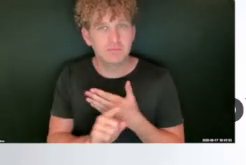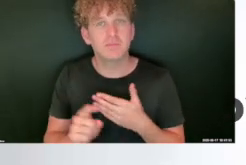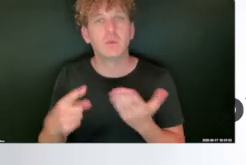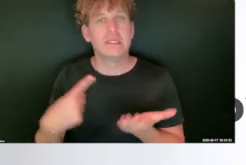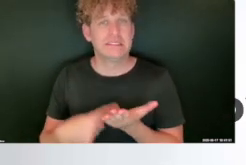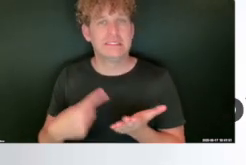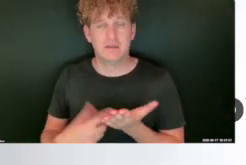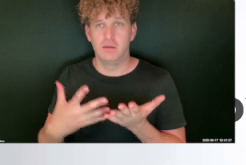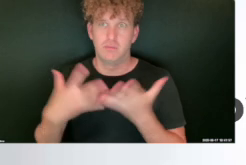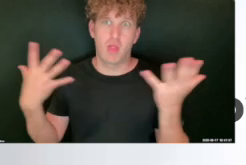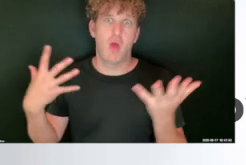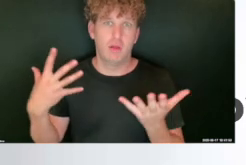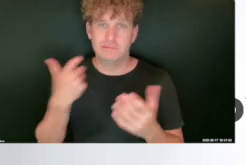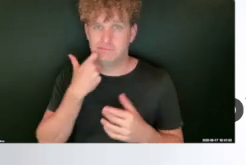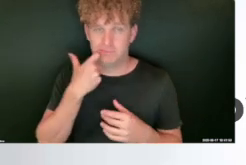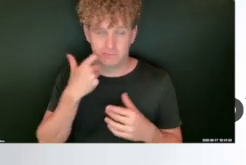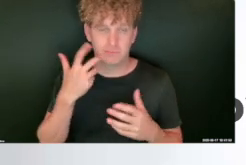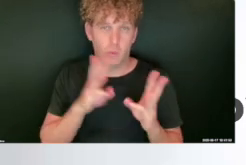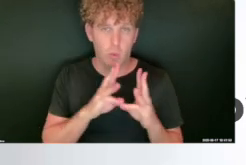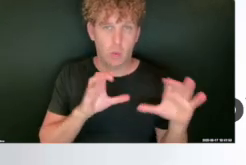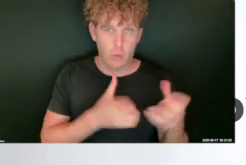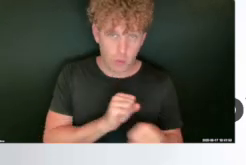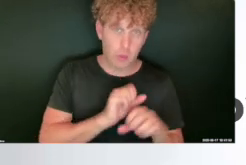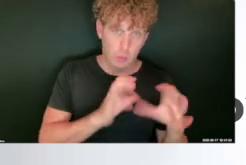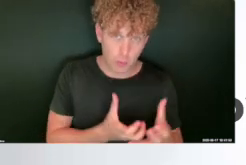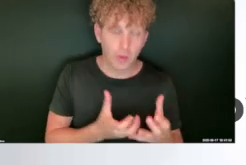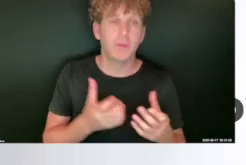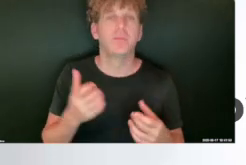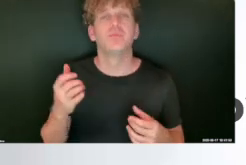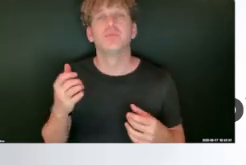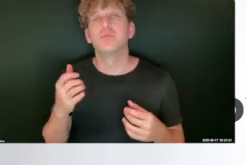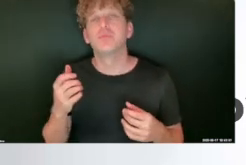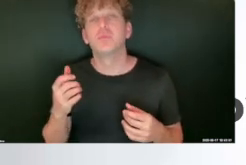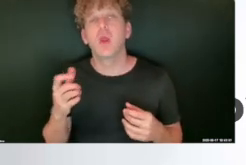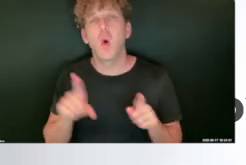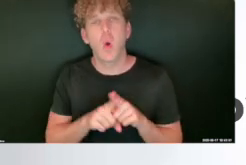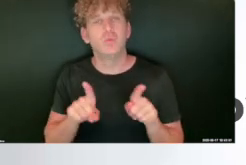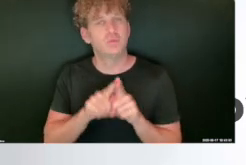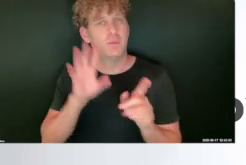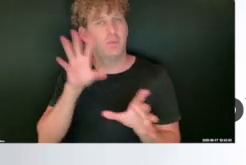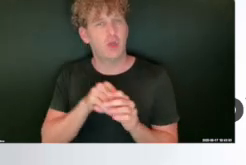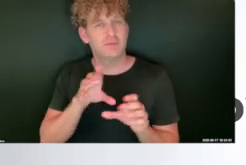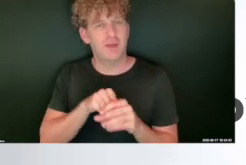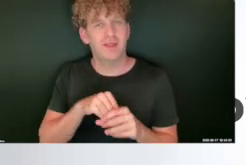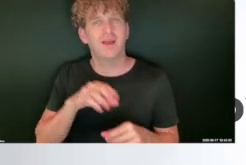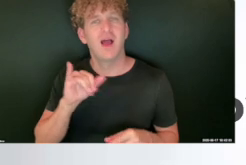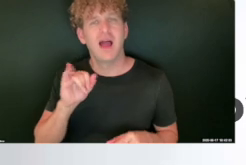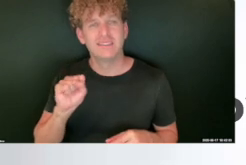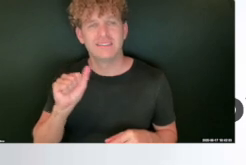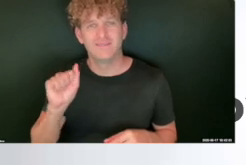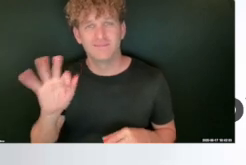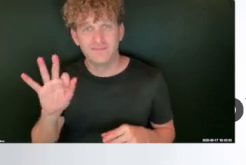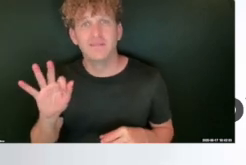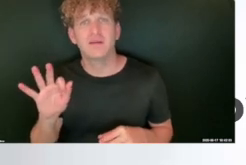Hi everyone, I'm Brianna Rocha and I'm the implementation lead for the Innovative Small E-Fleet Pilot Project, or ISEF for short. Some